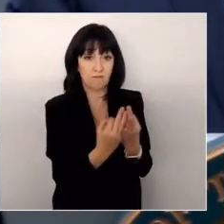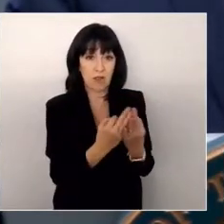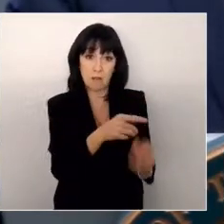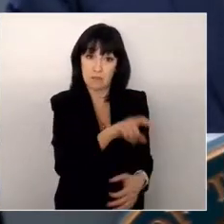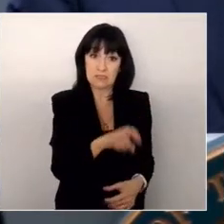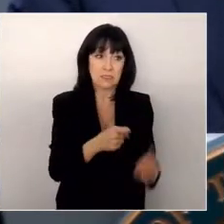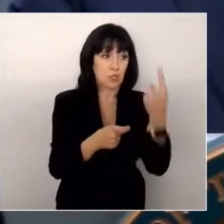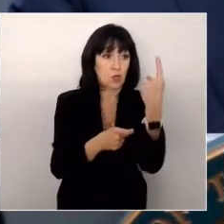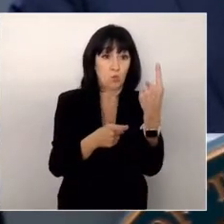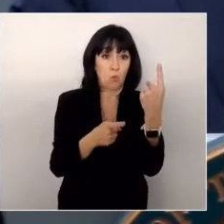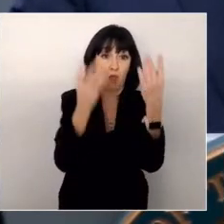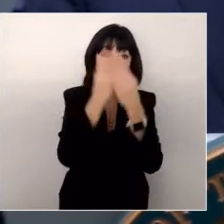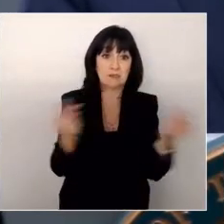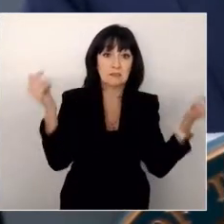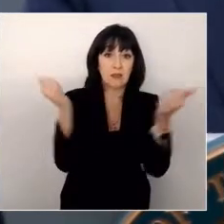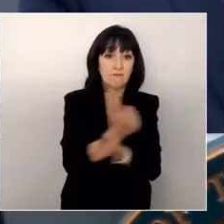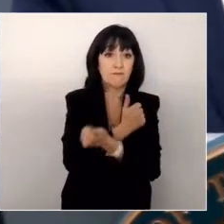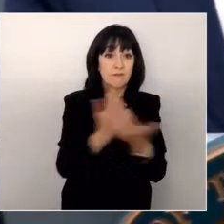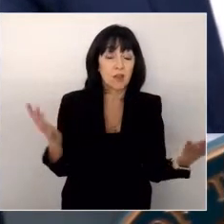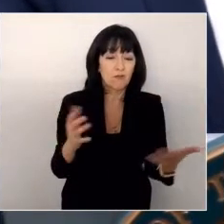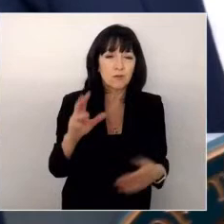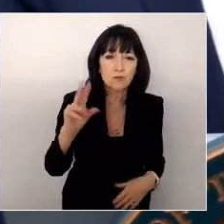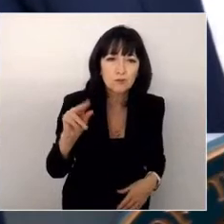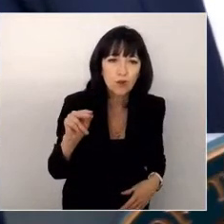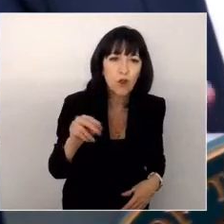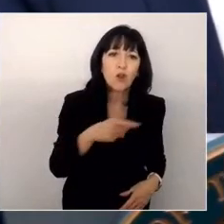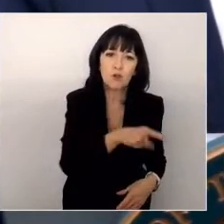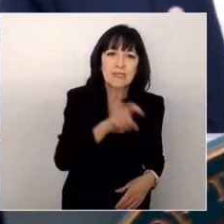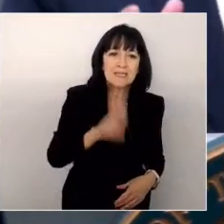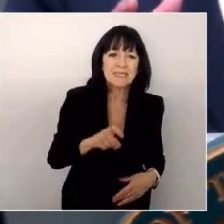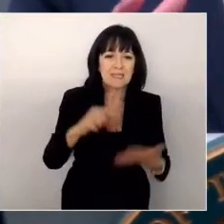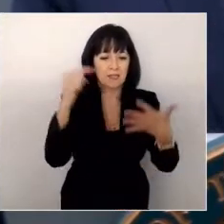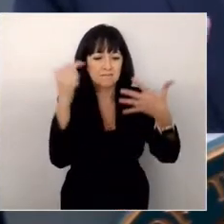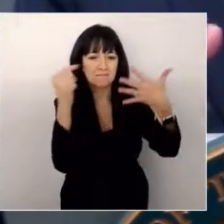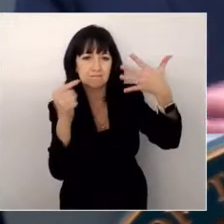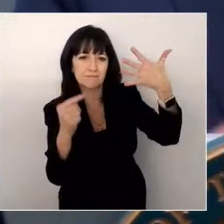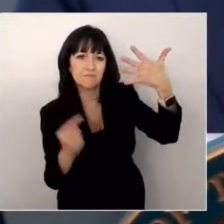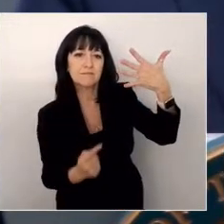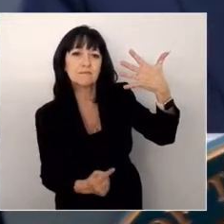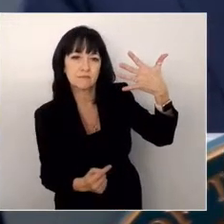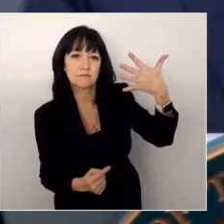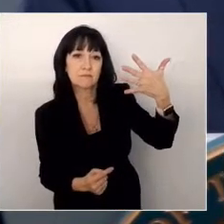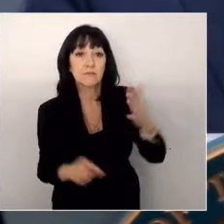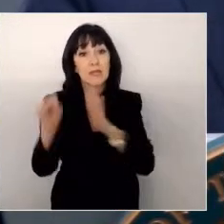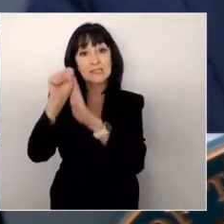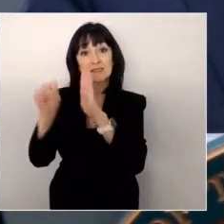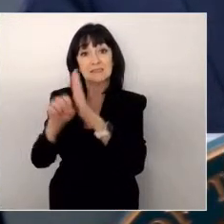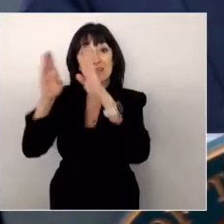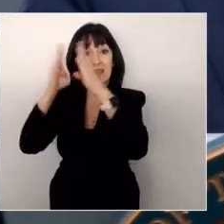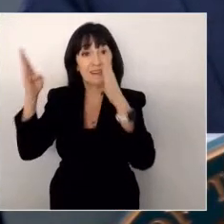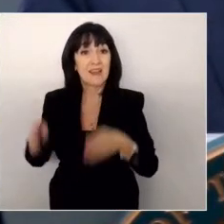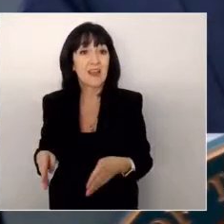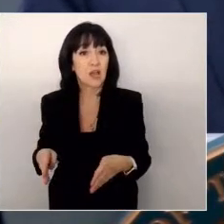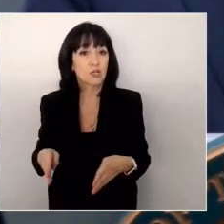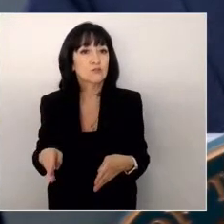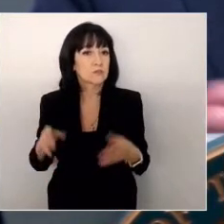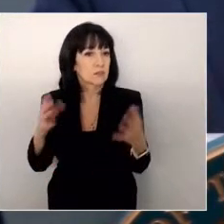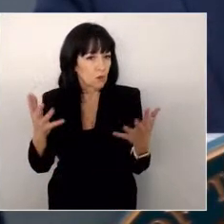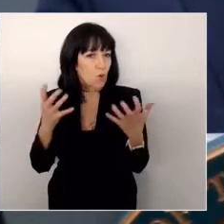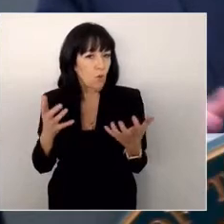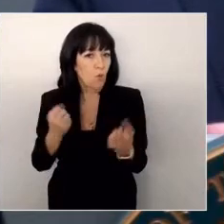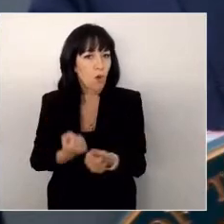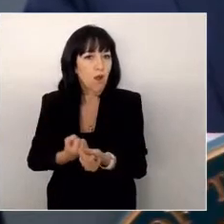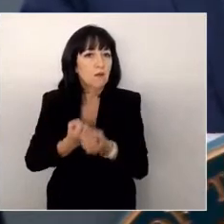successful. State Housing Director Eugene Young and his team have been working hard to address a housing crisis that has been